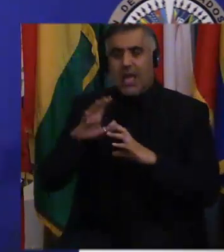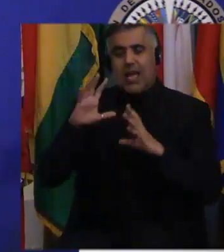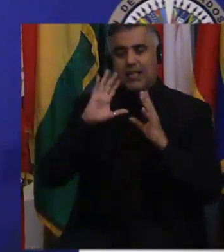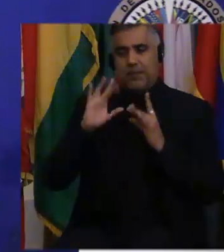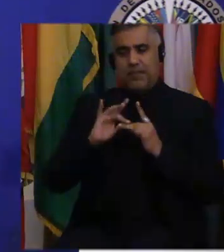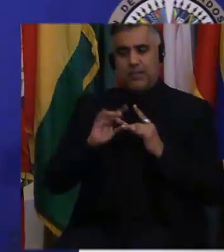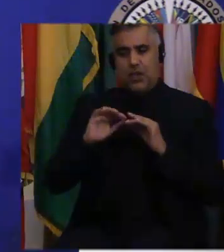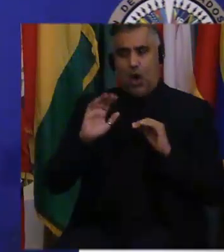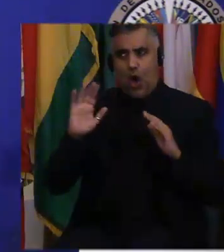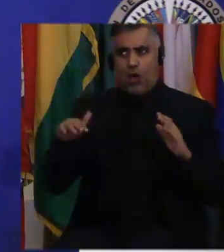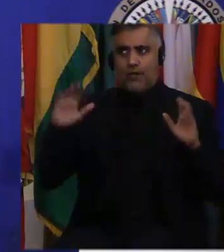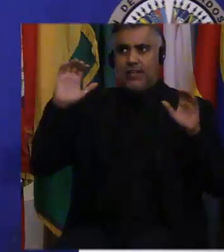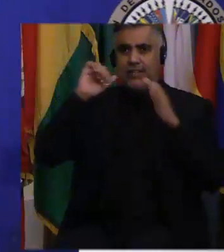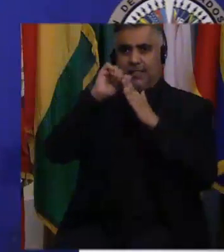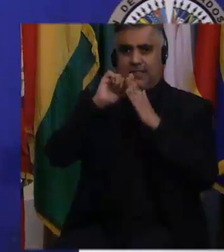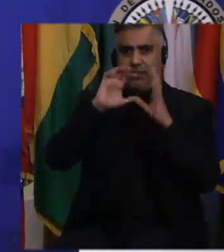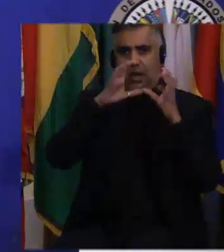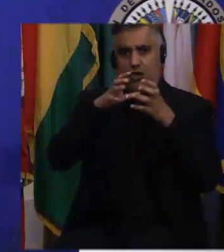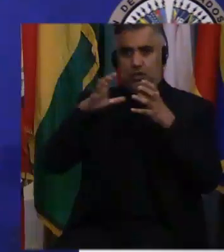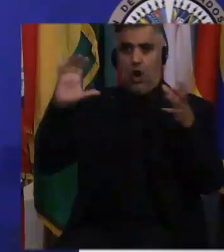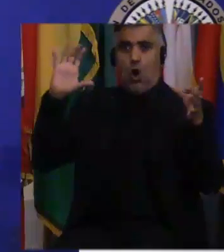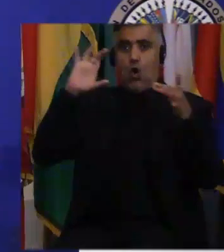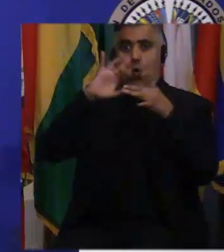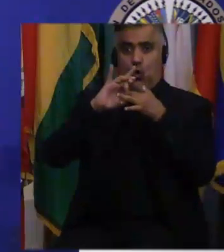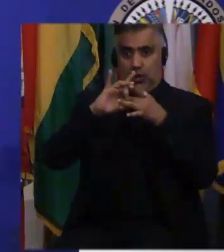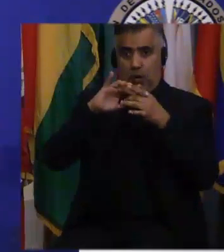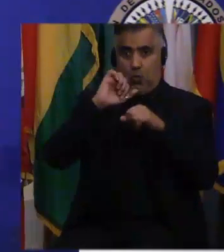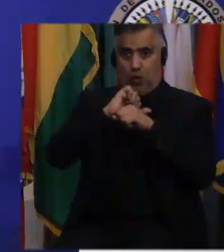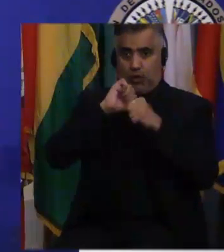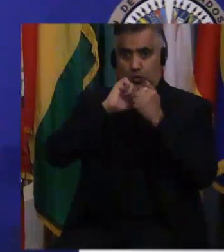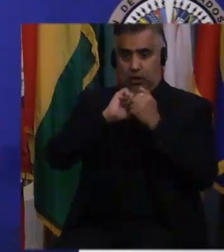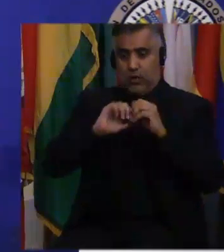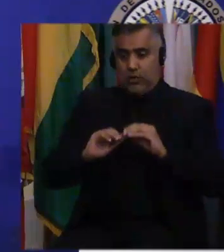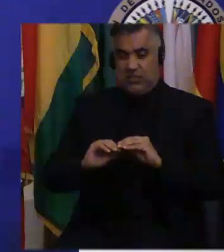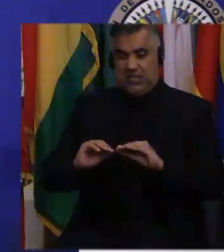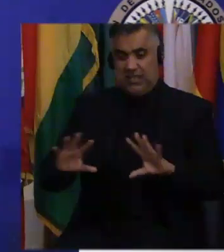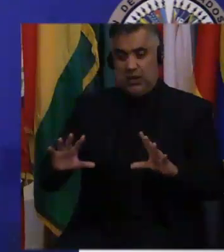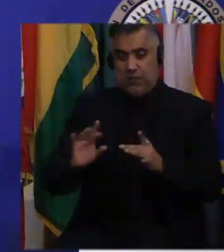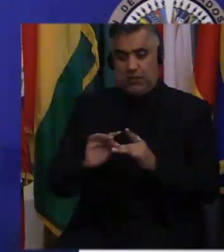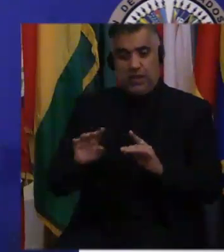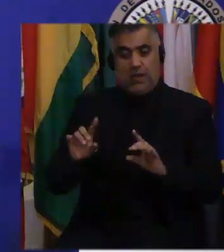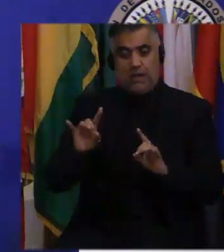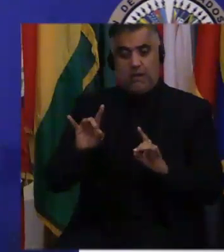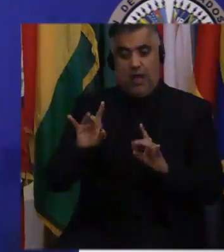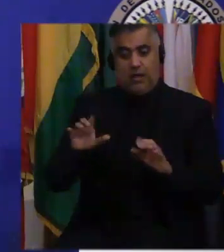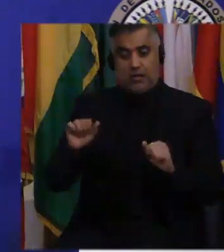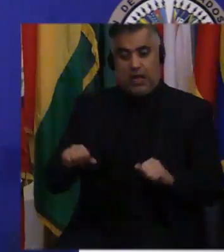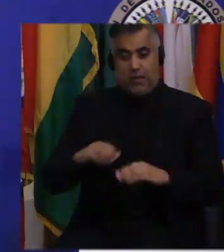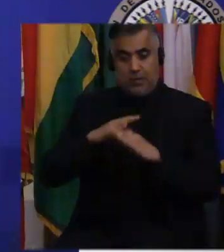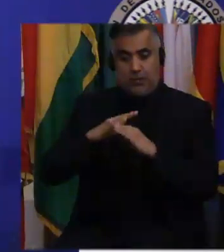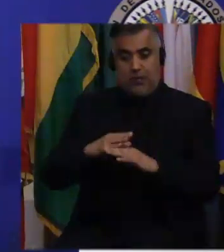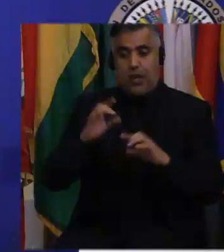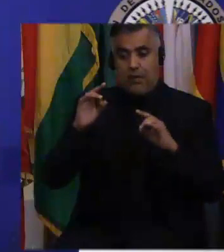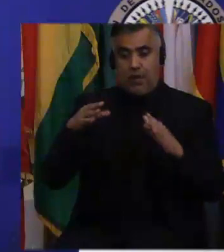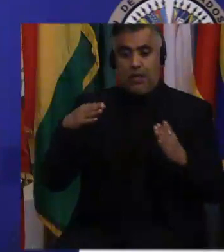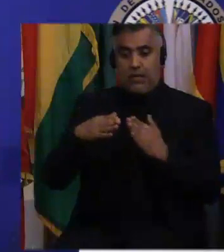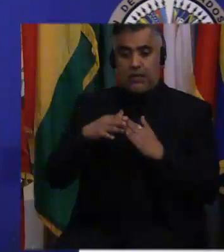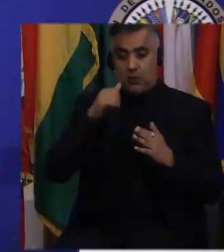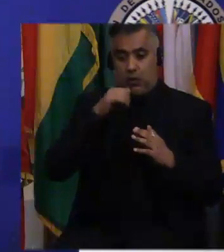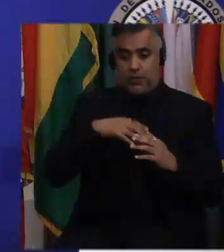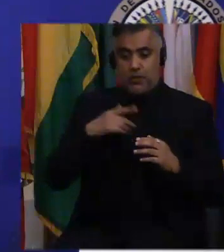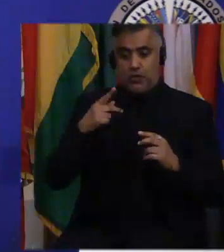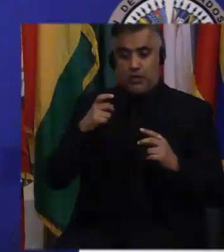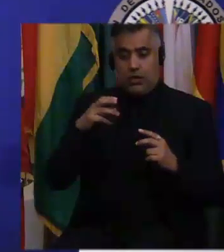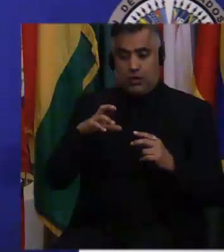agenda are now joining together to send a clear message that violence is preventable, violence against women is